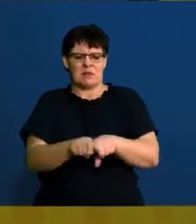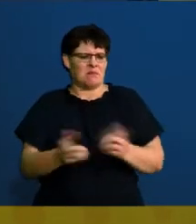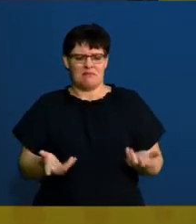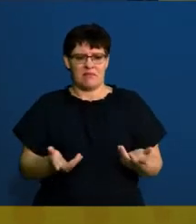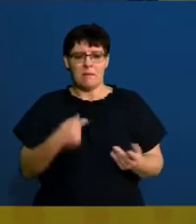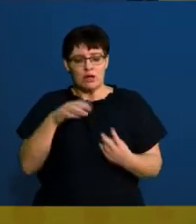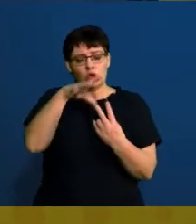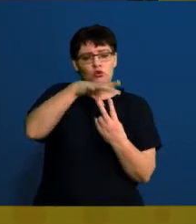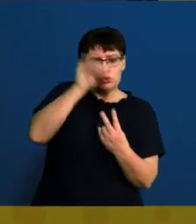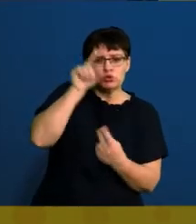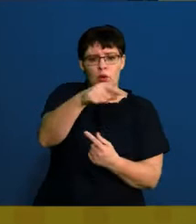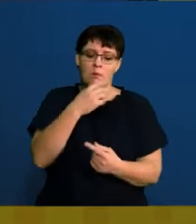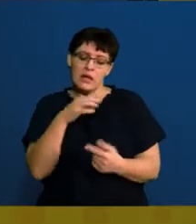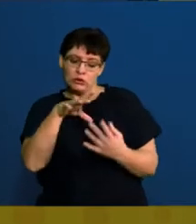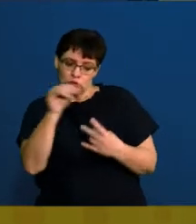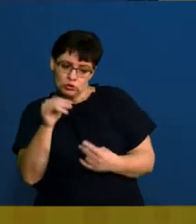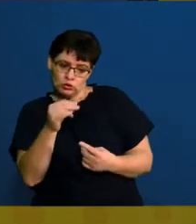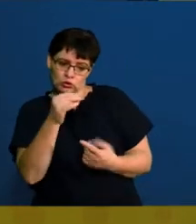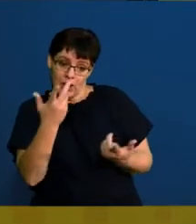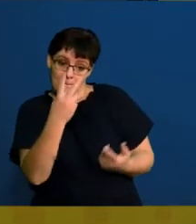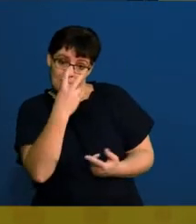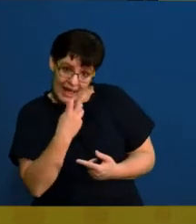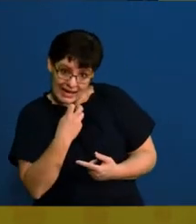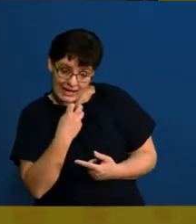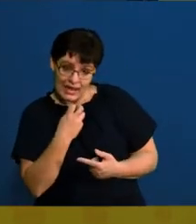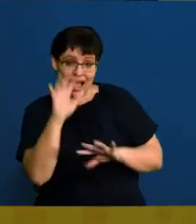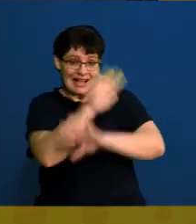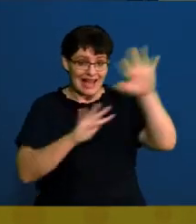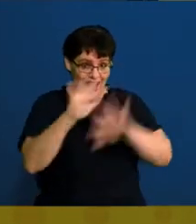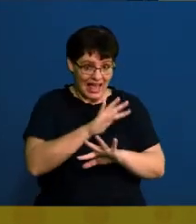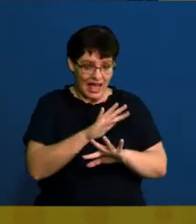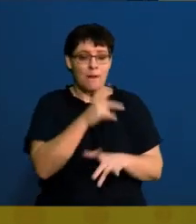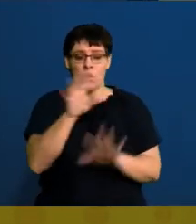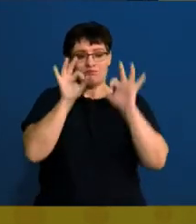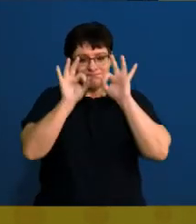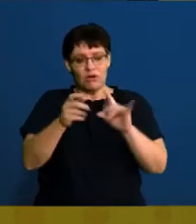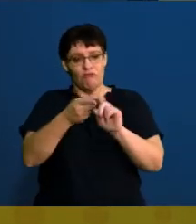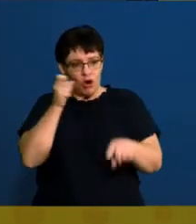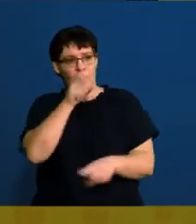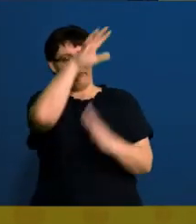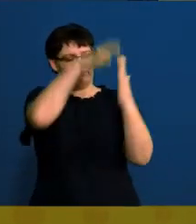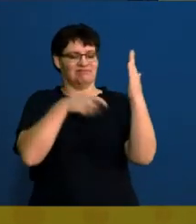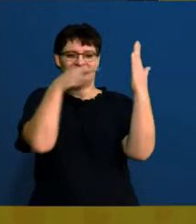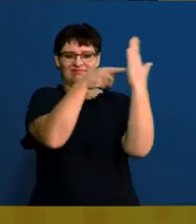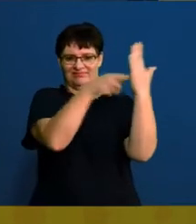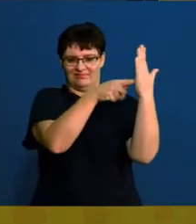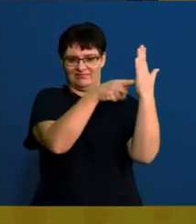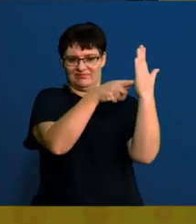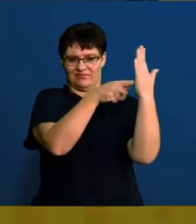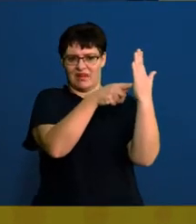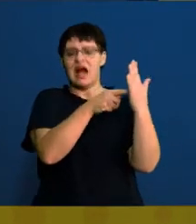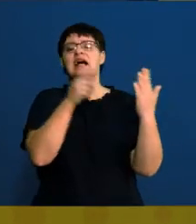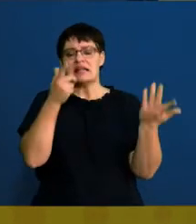sure we choose our words correctly. If we say the dog is black in color, it's more accurate, it's from the text. Remember, we will end